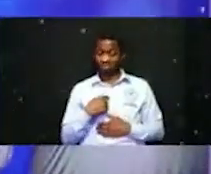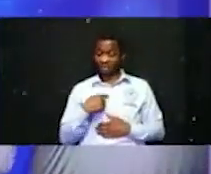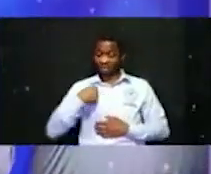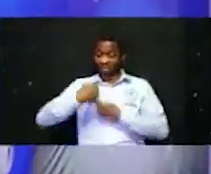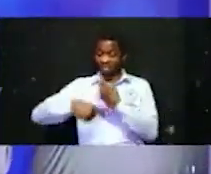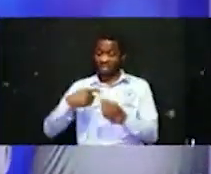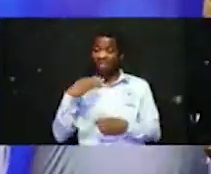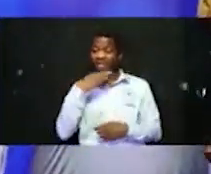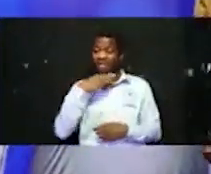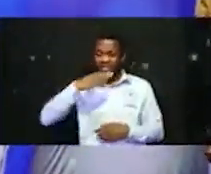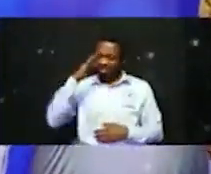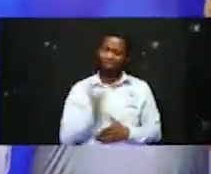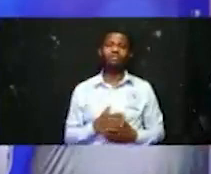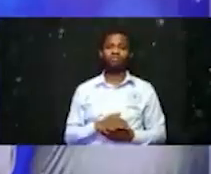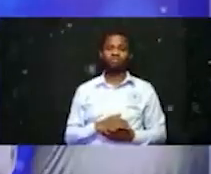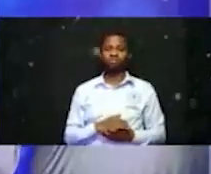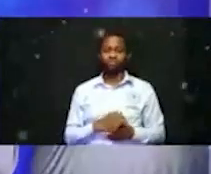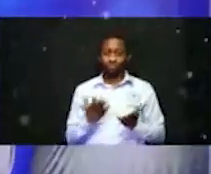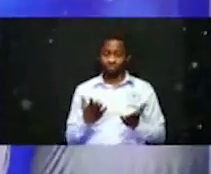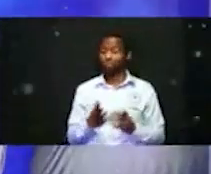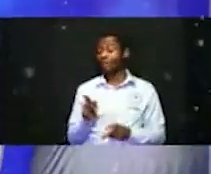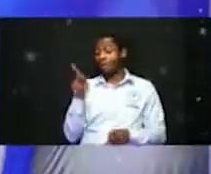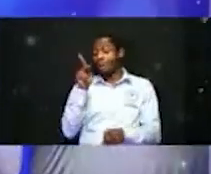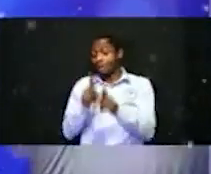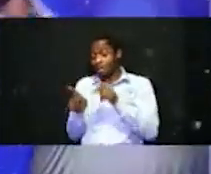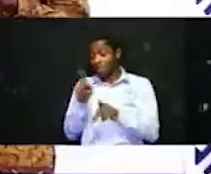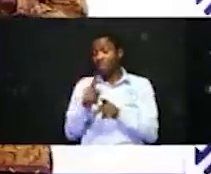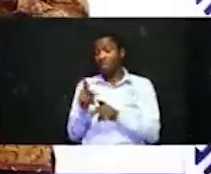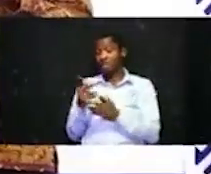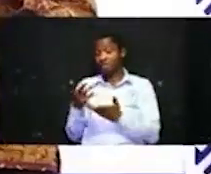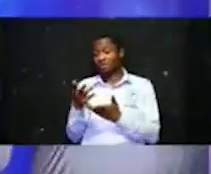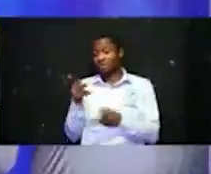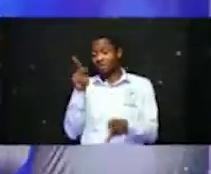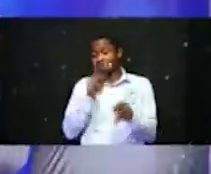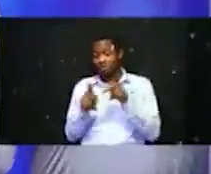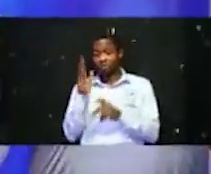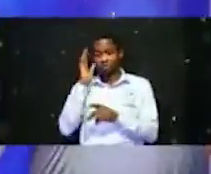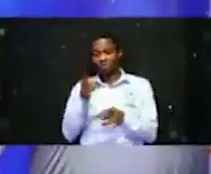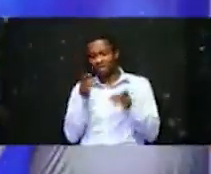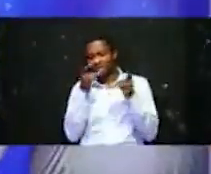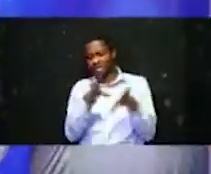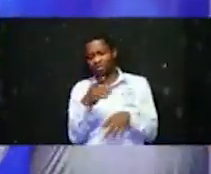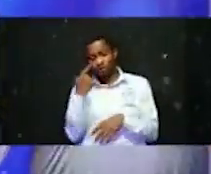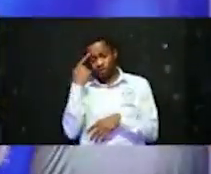lies. You see, people will hate you for what you have said, not what you put on.